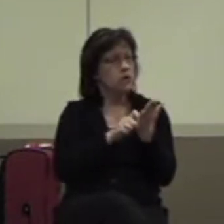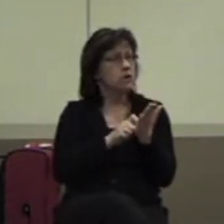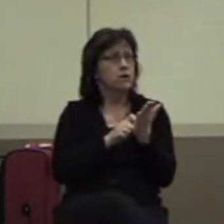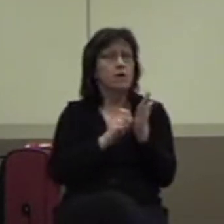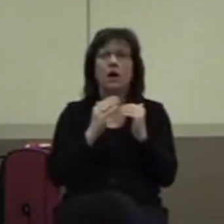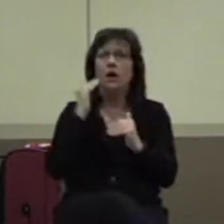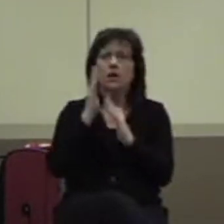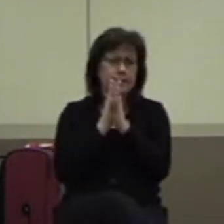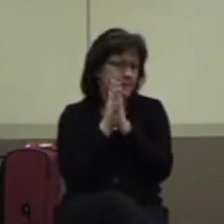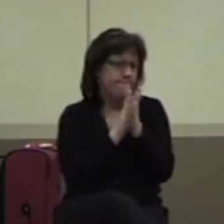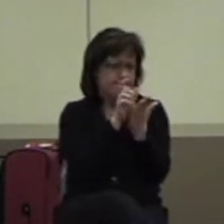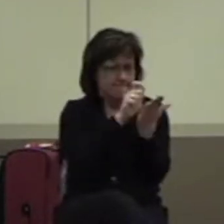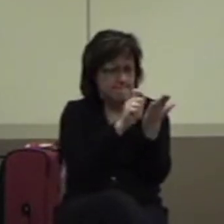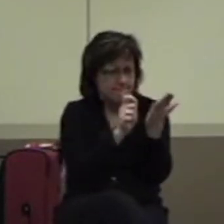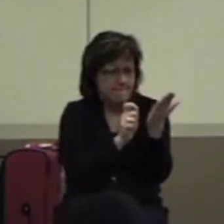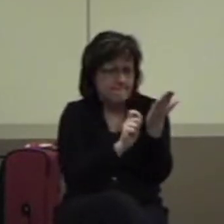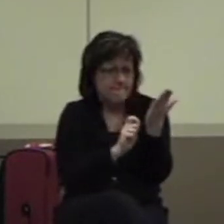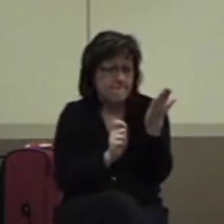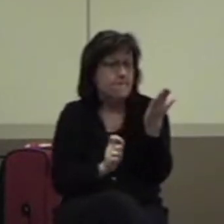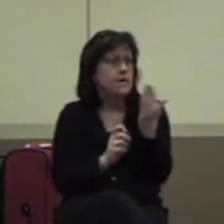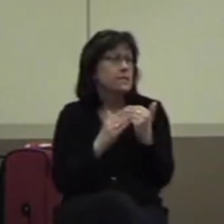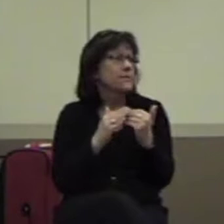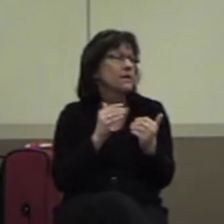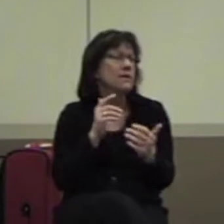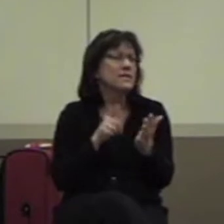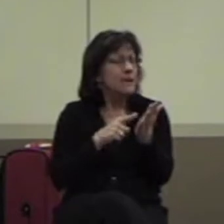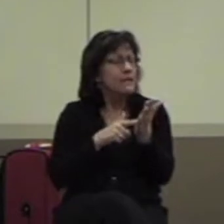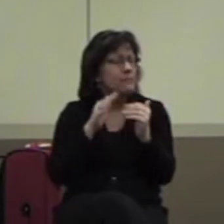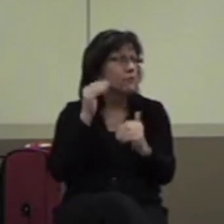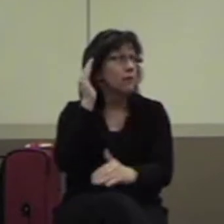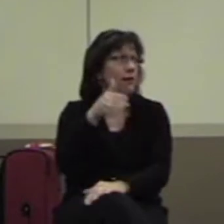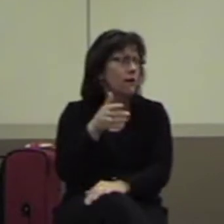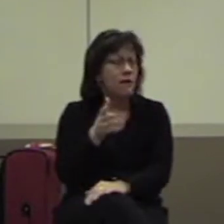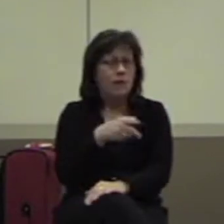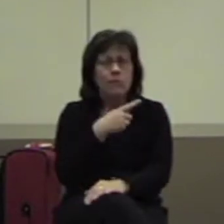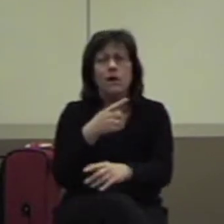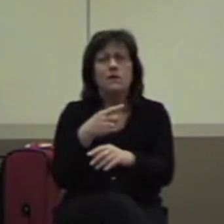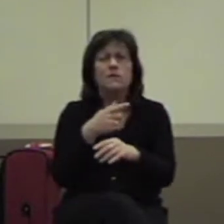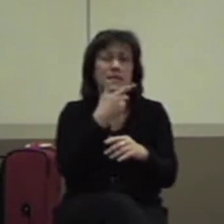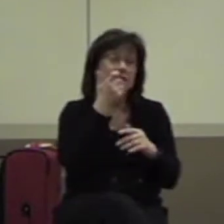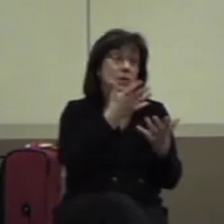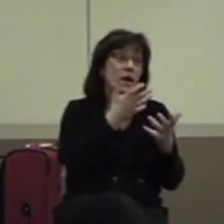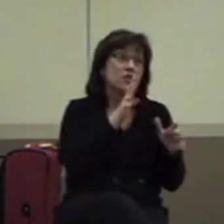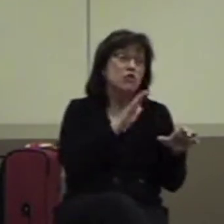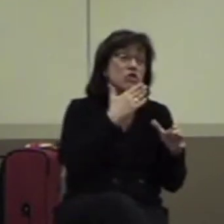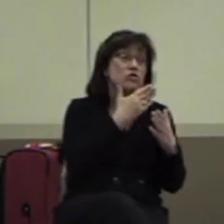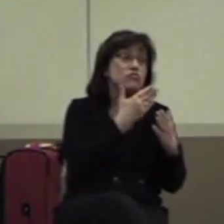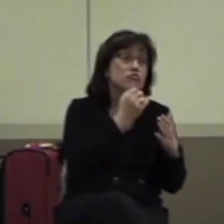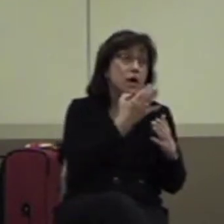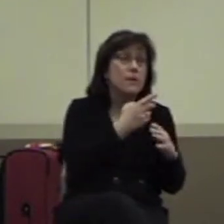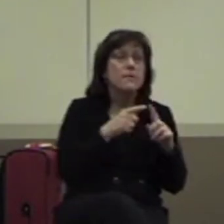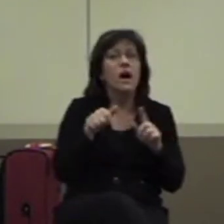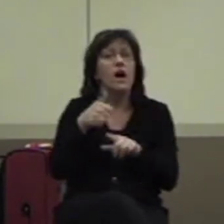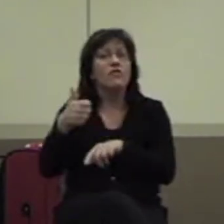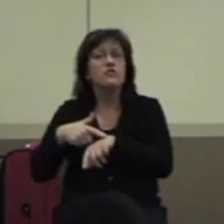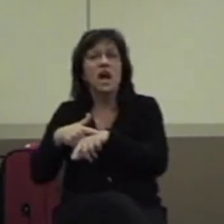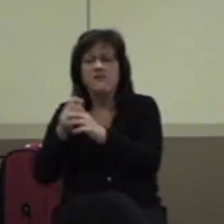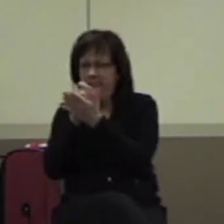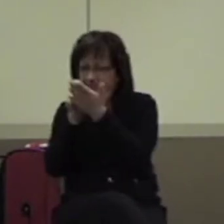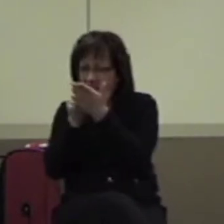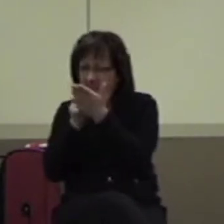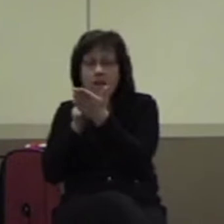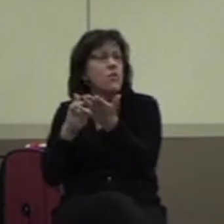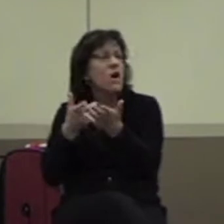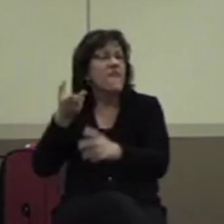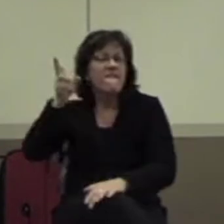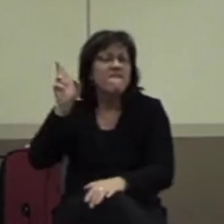data taker because they want to do a good job, but other times they're an overzealous data taker because they want to fry the kid. They